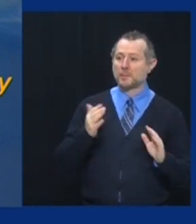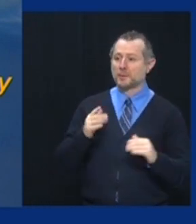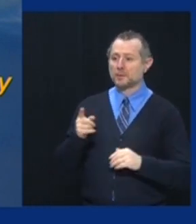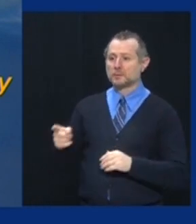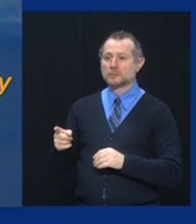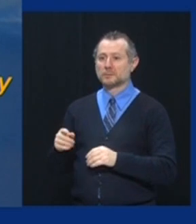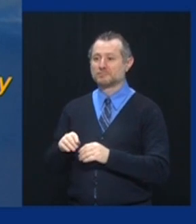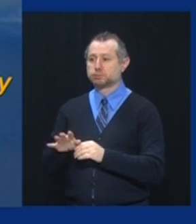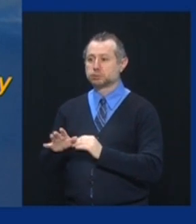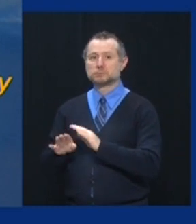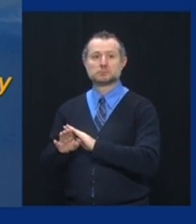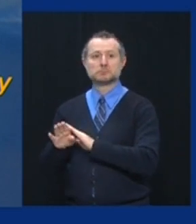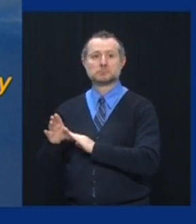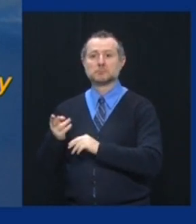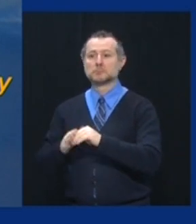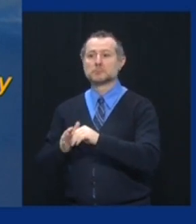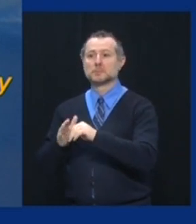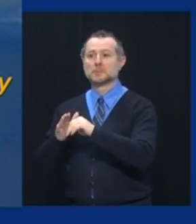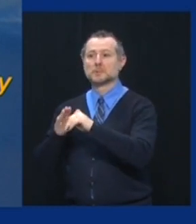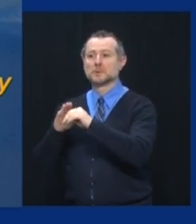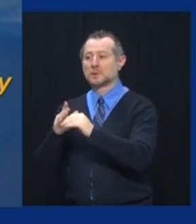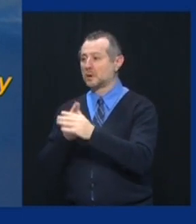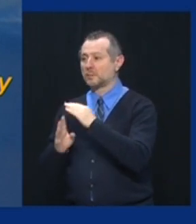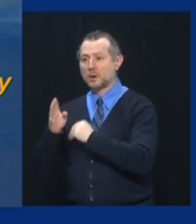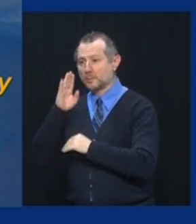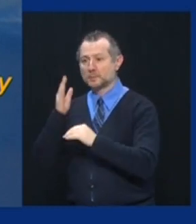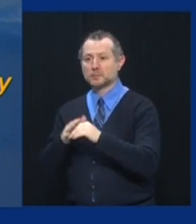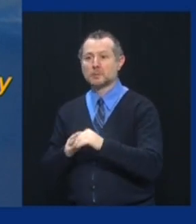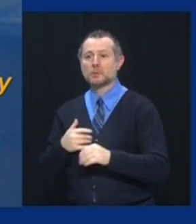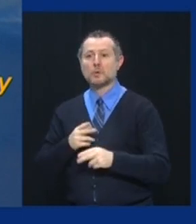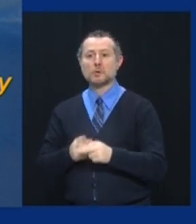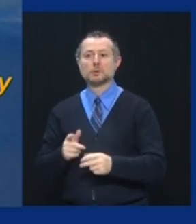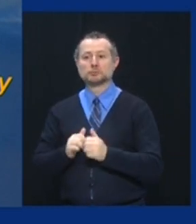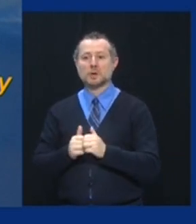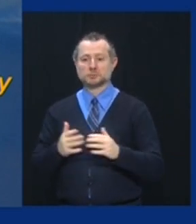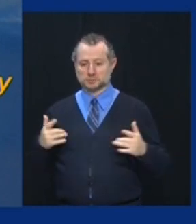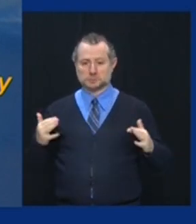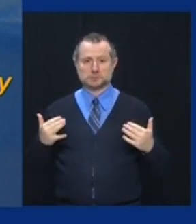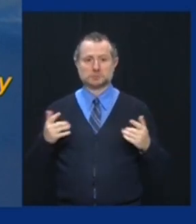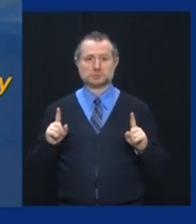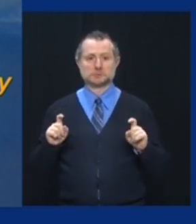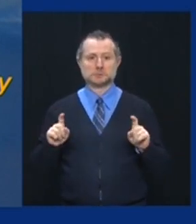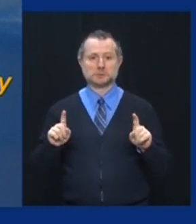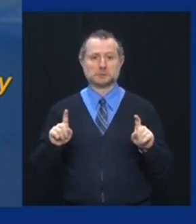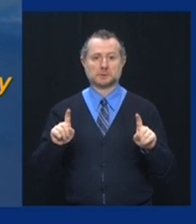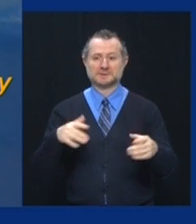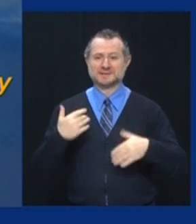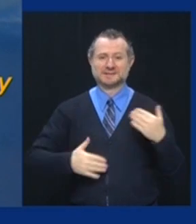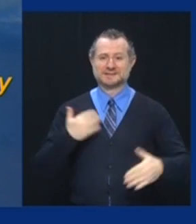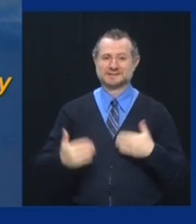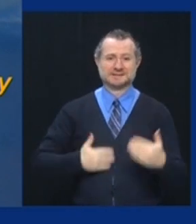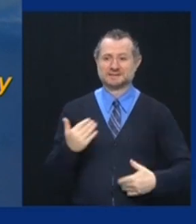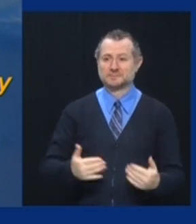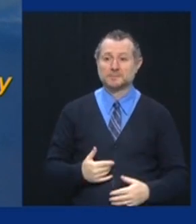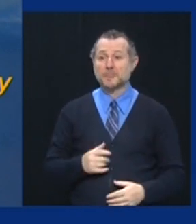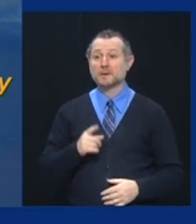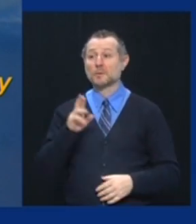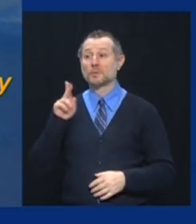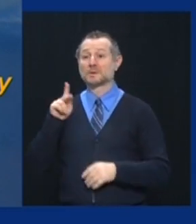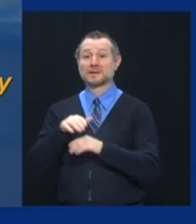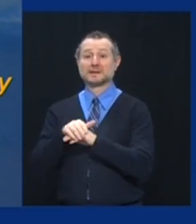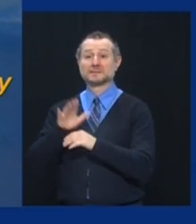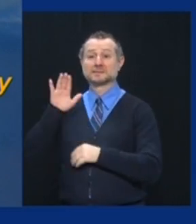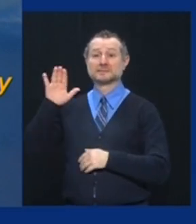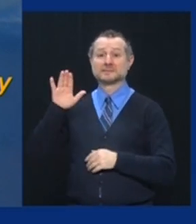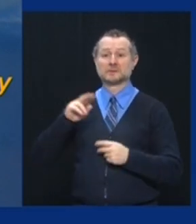and hospitalization capacity. That's the foot race. This UK strain